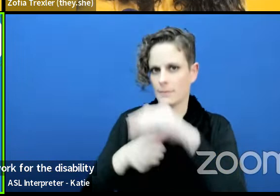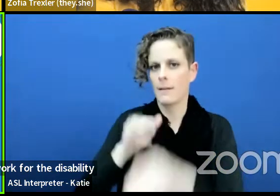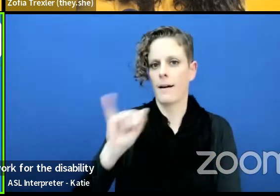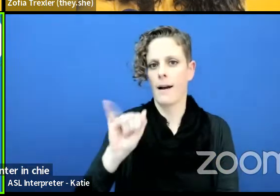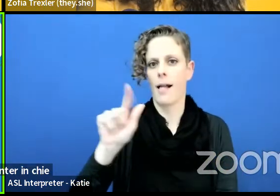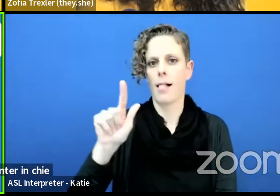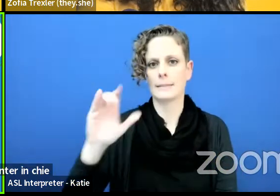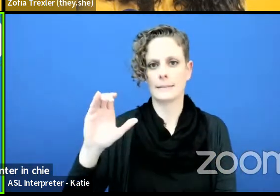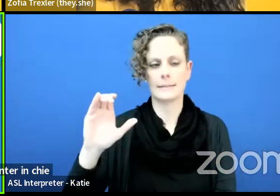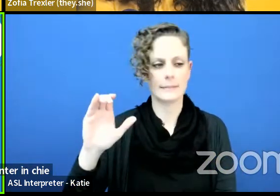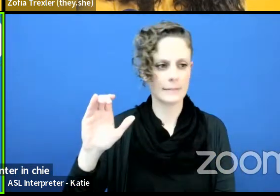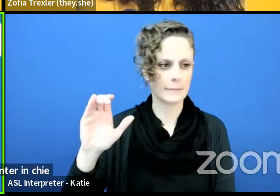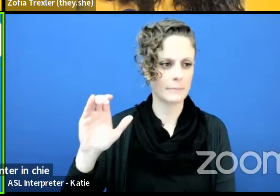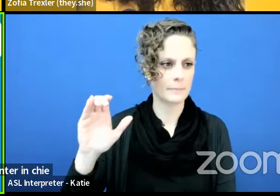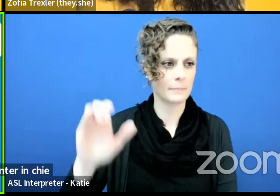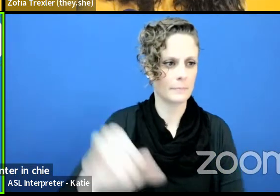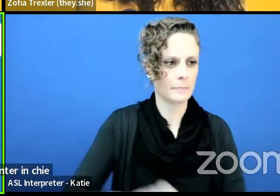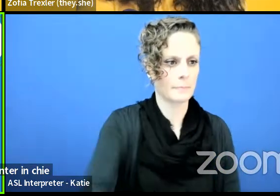that